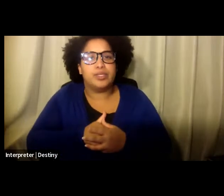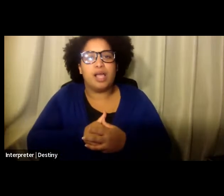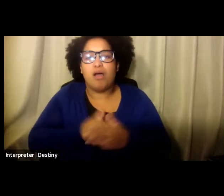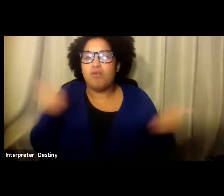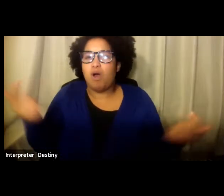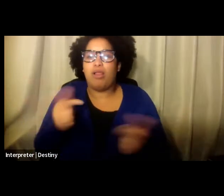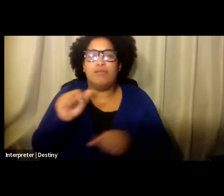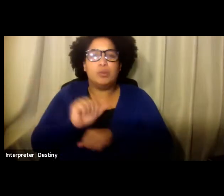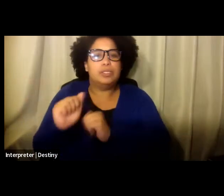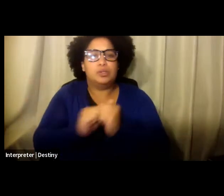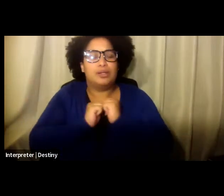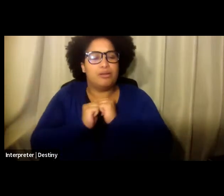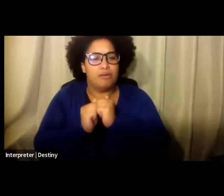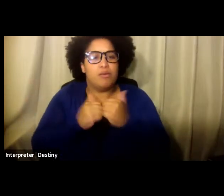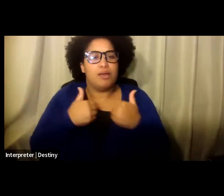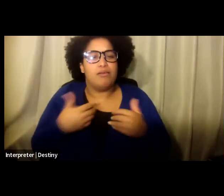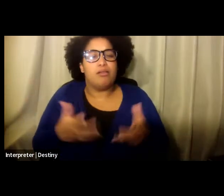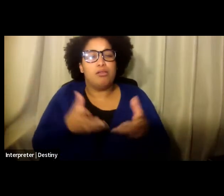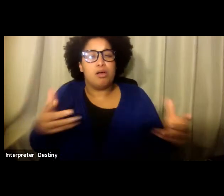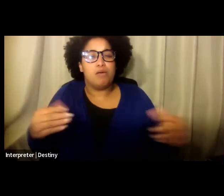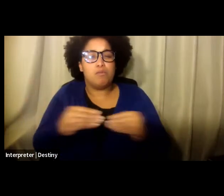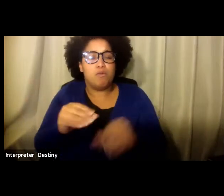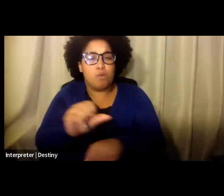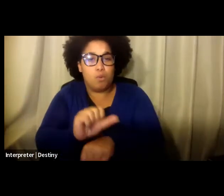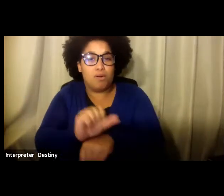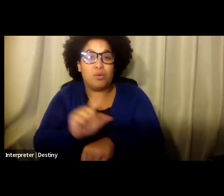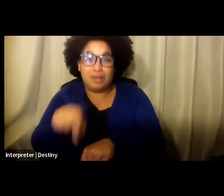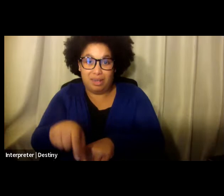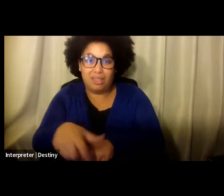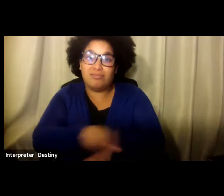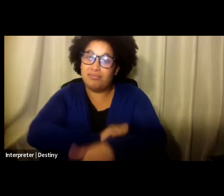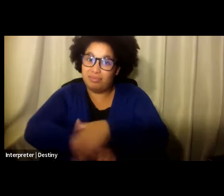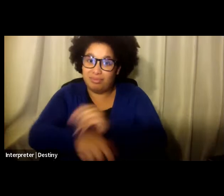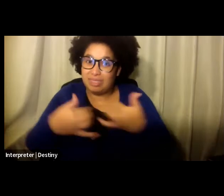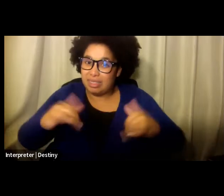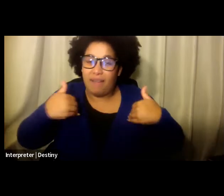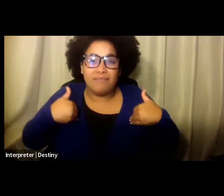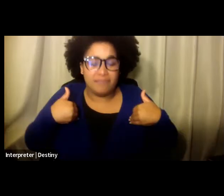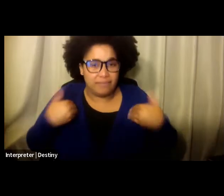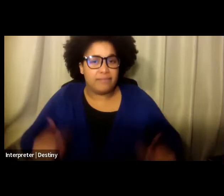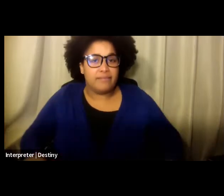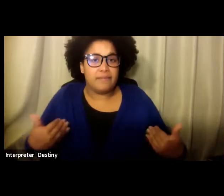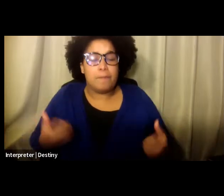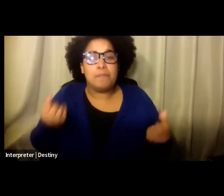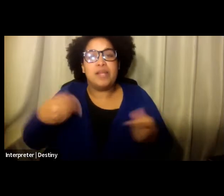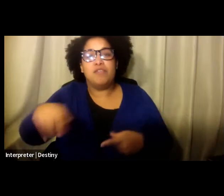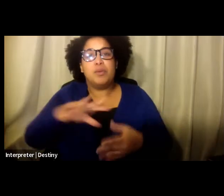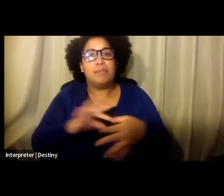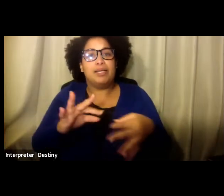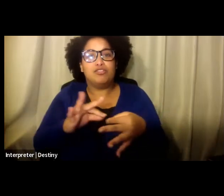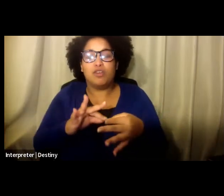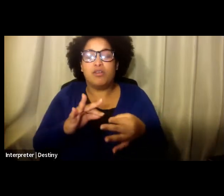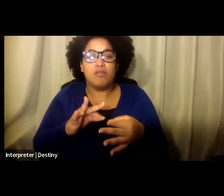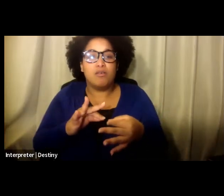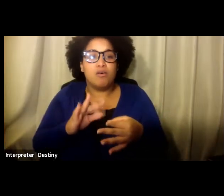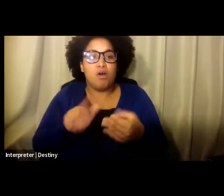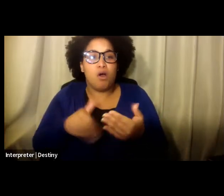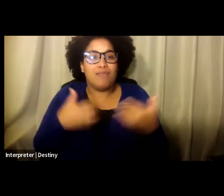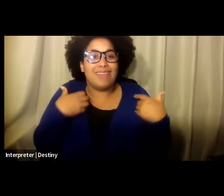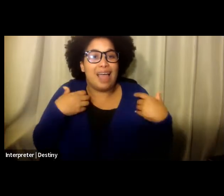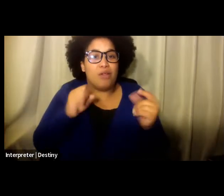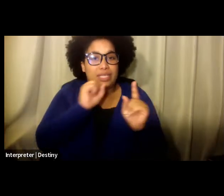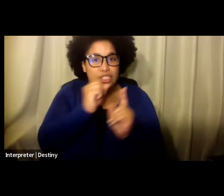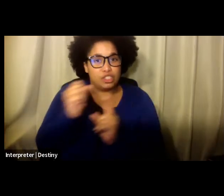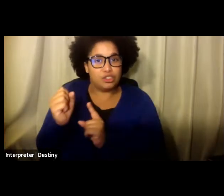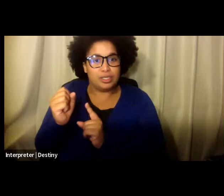this together, and we have a lot more work to do ahead of us. As you all mentioned, all of those health conditions